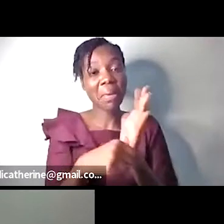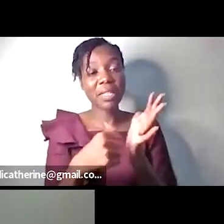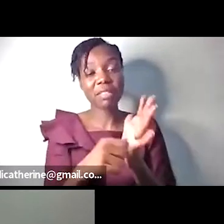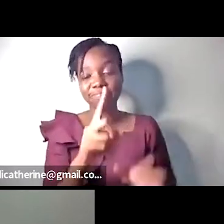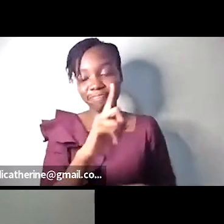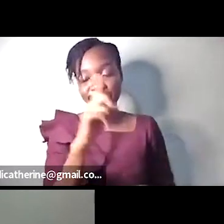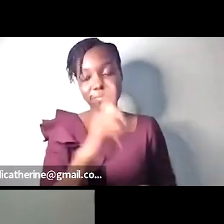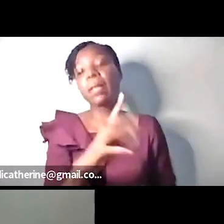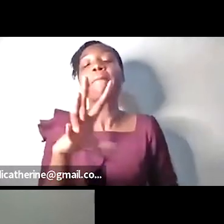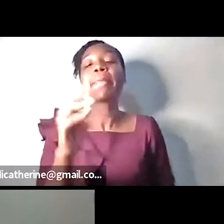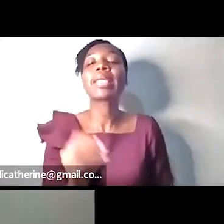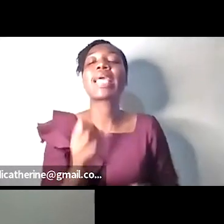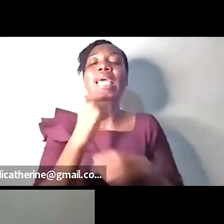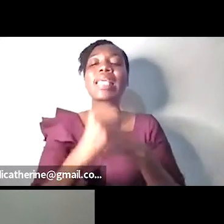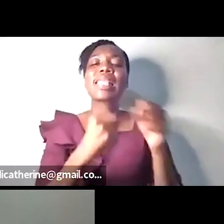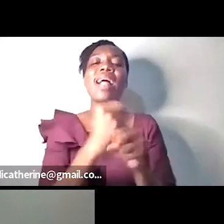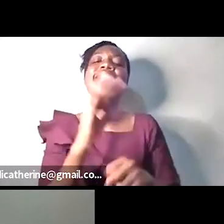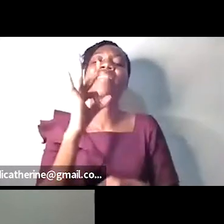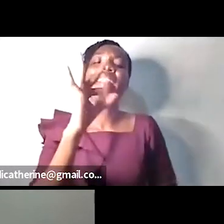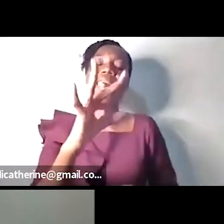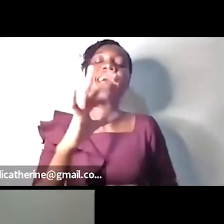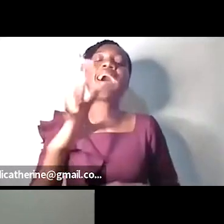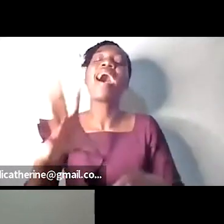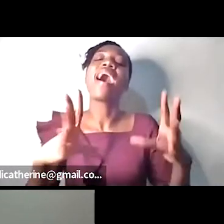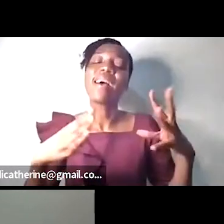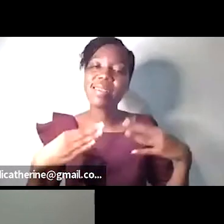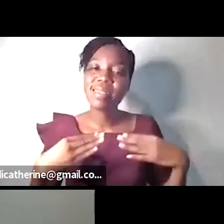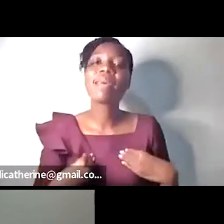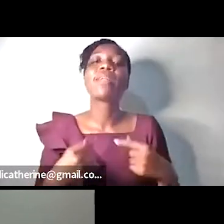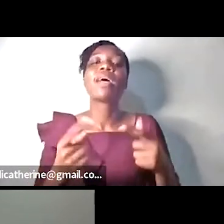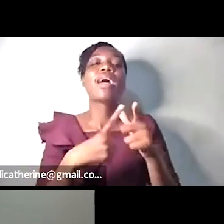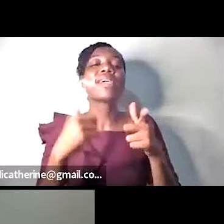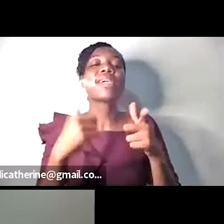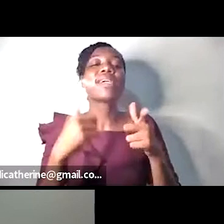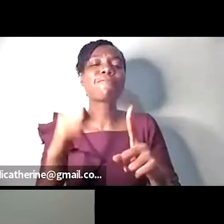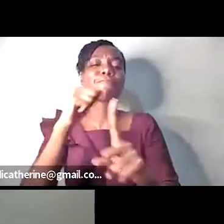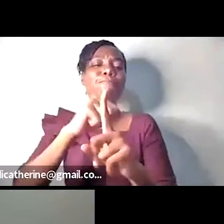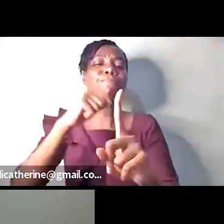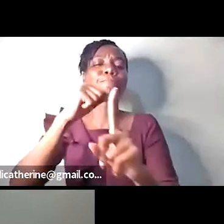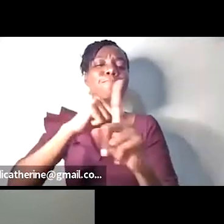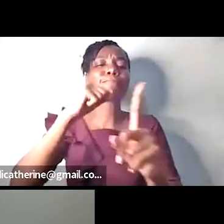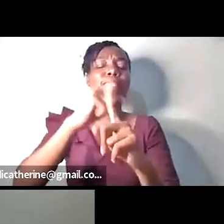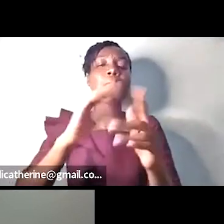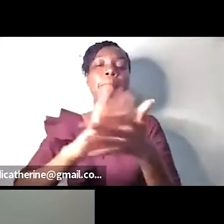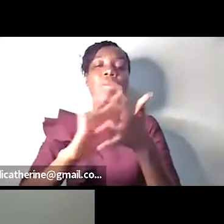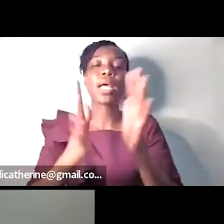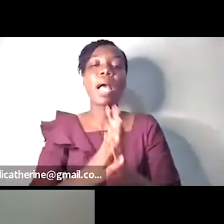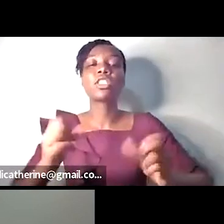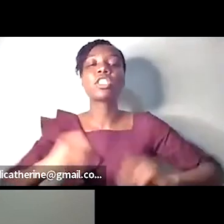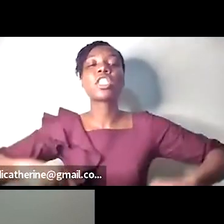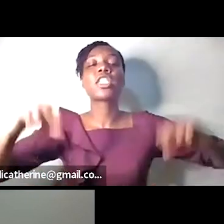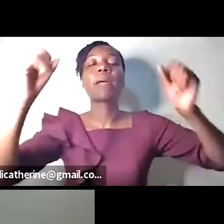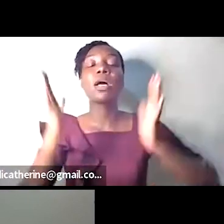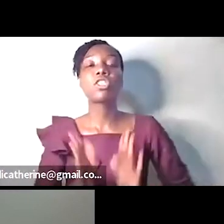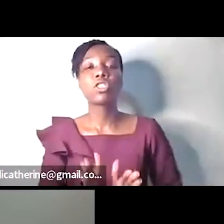3 years to accept to even vie for the chairman position because, I mean, who am